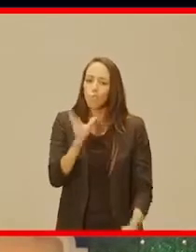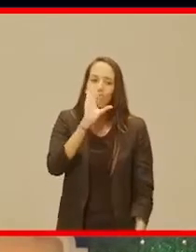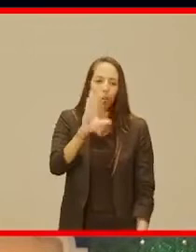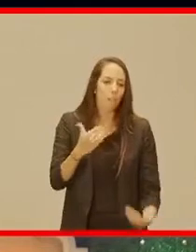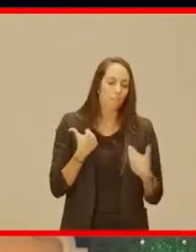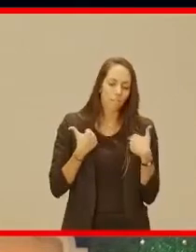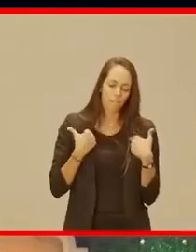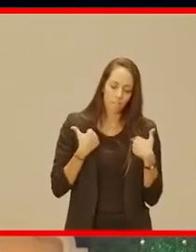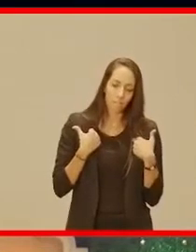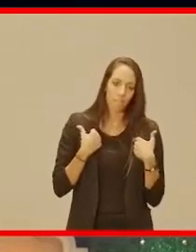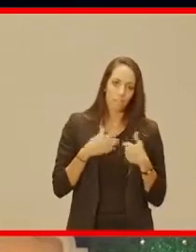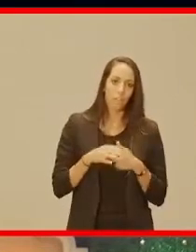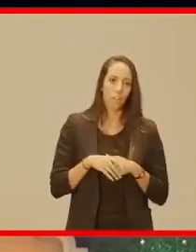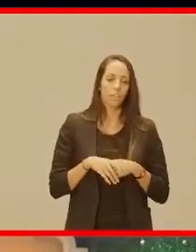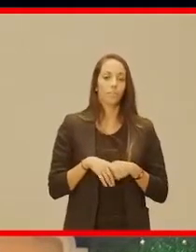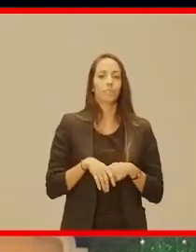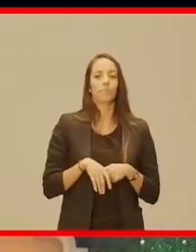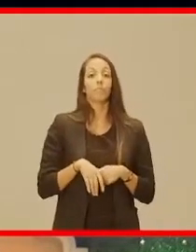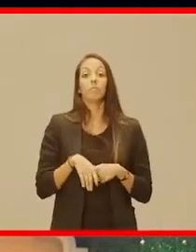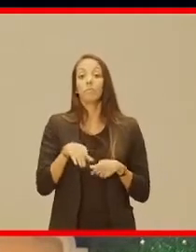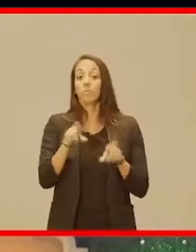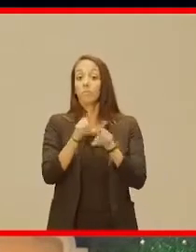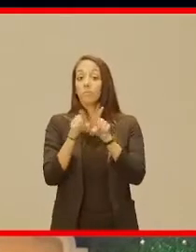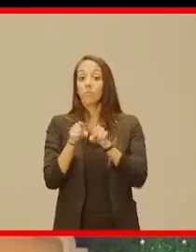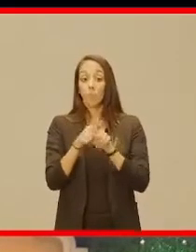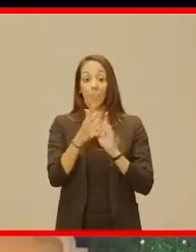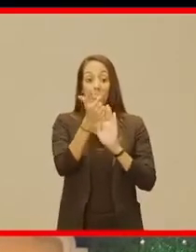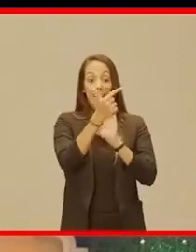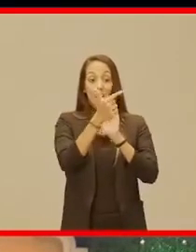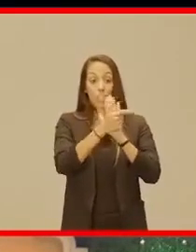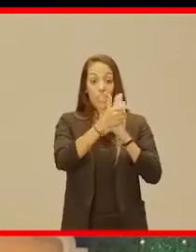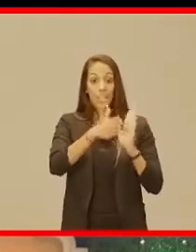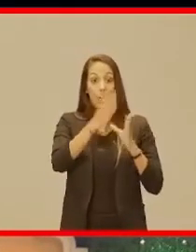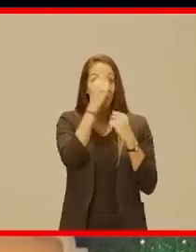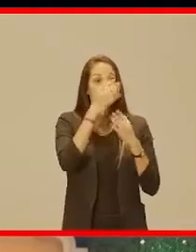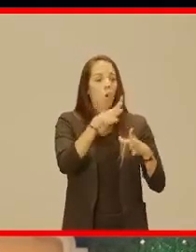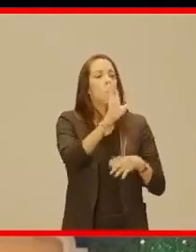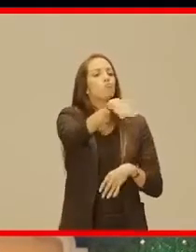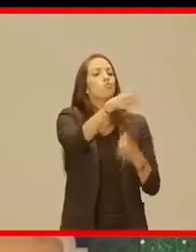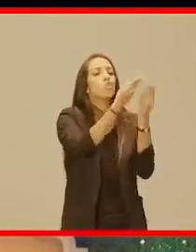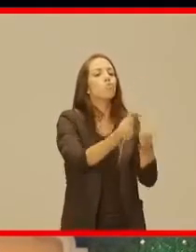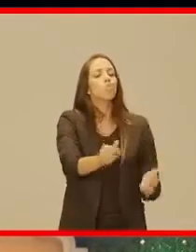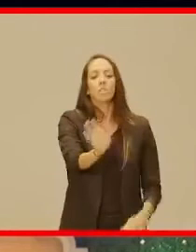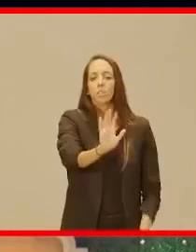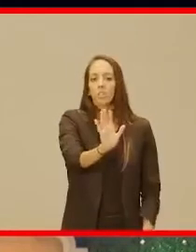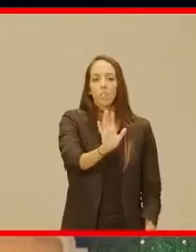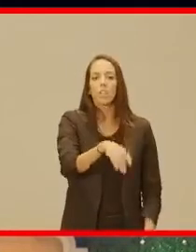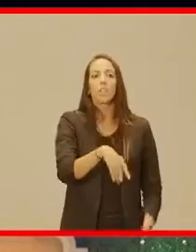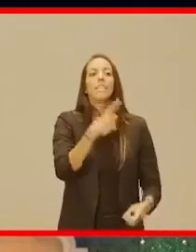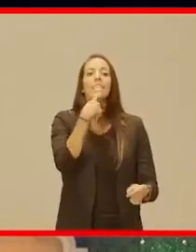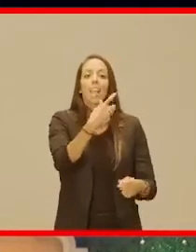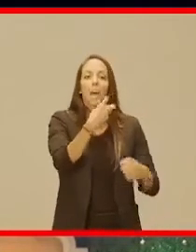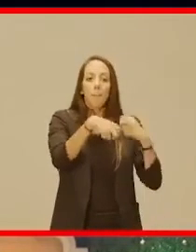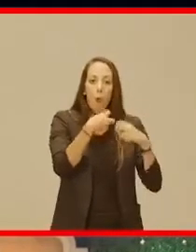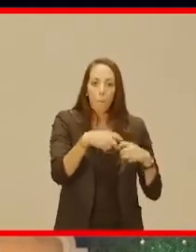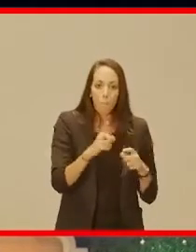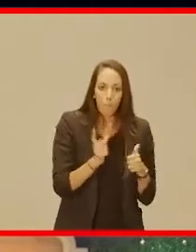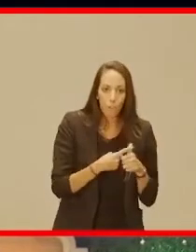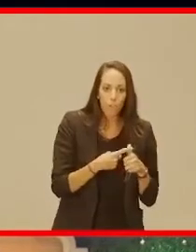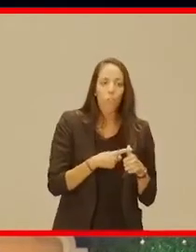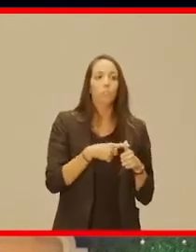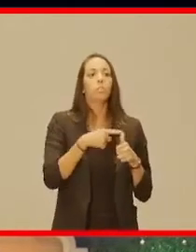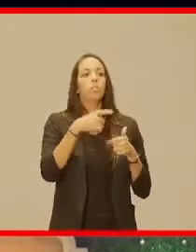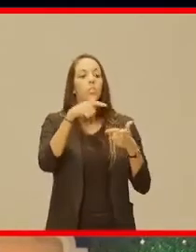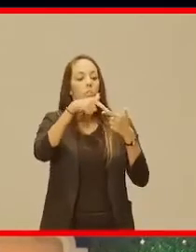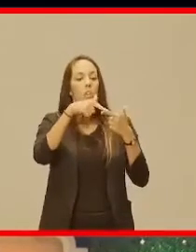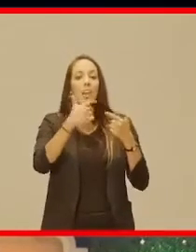good point too, because you don't always approach your legislator with the solution either, right? You approach your legislator with like, here's my issue, and I need some help in figuring it